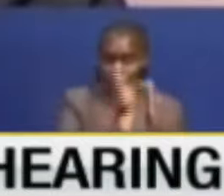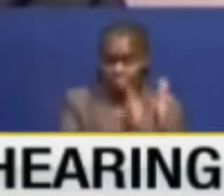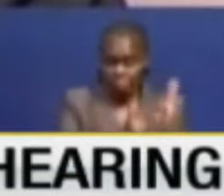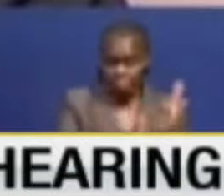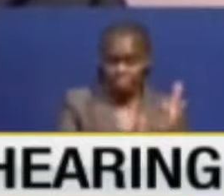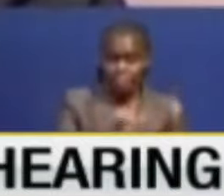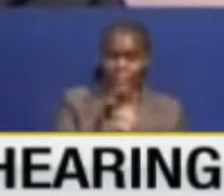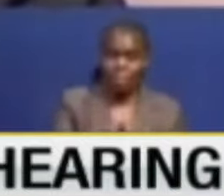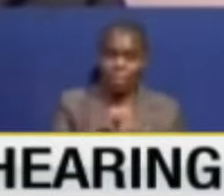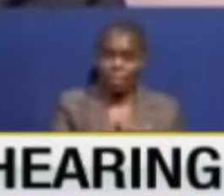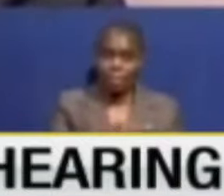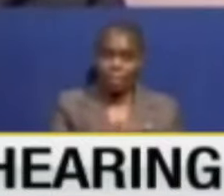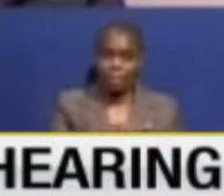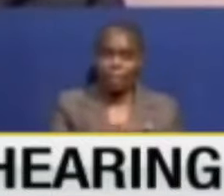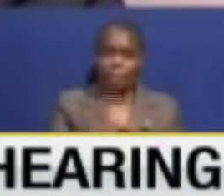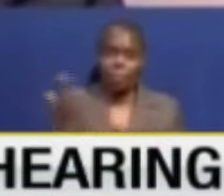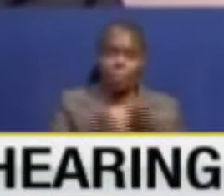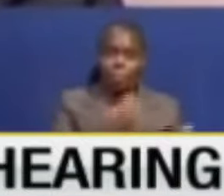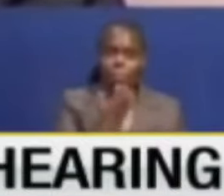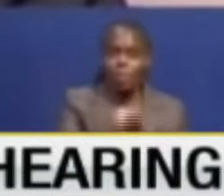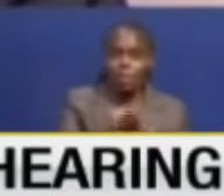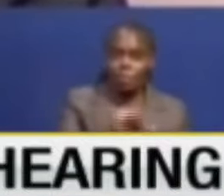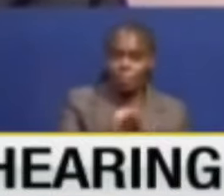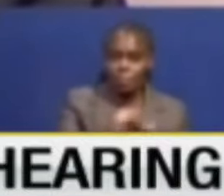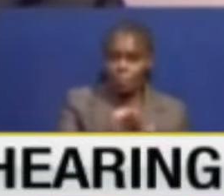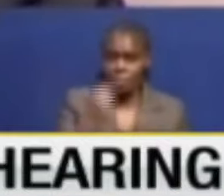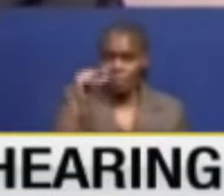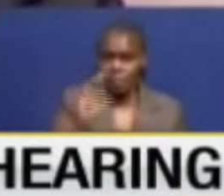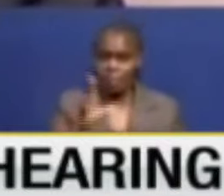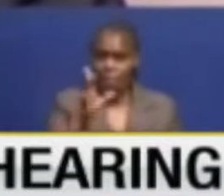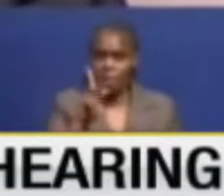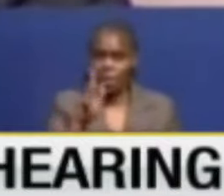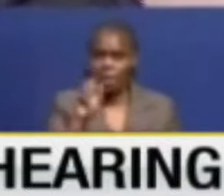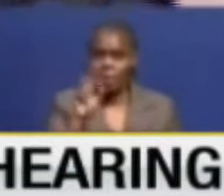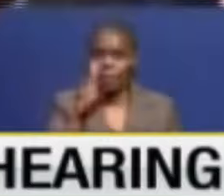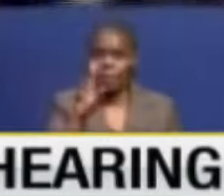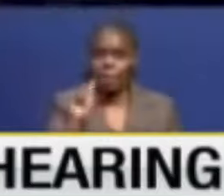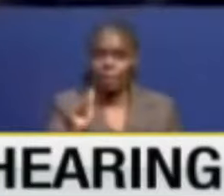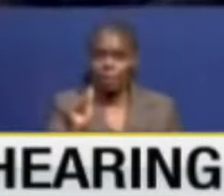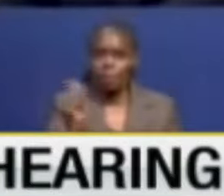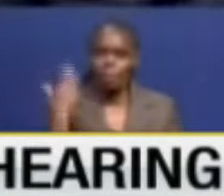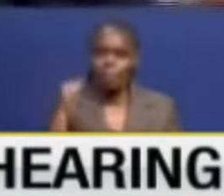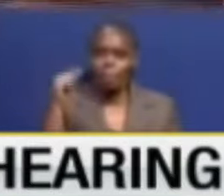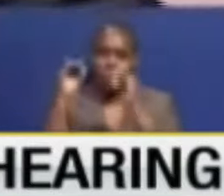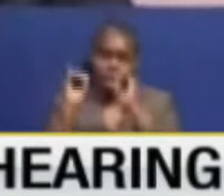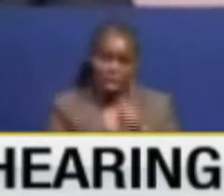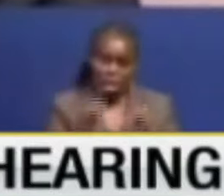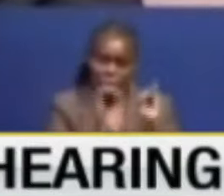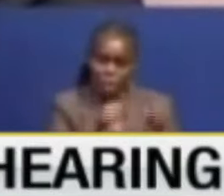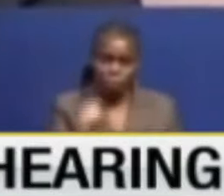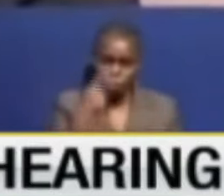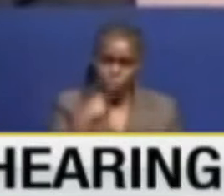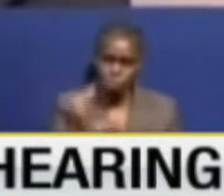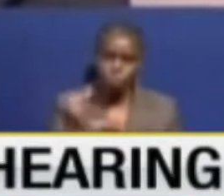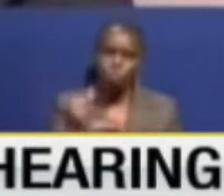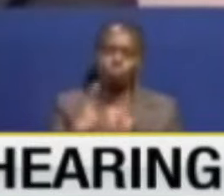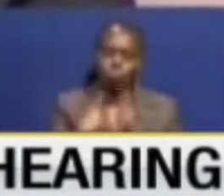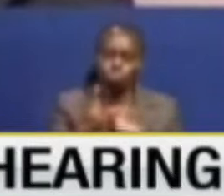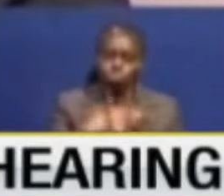case. You brought evidence by Governor Kawira, former individuals who moved